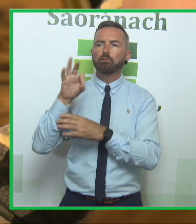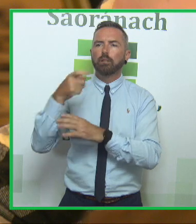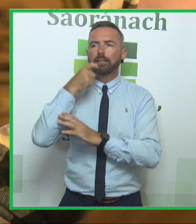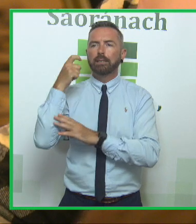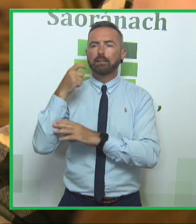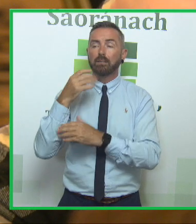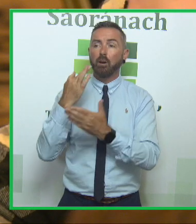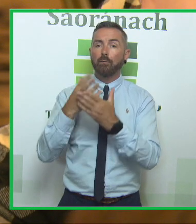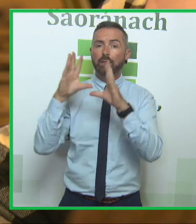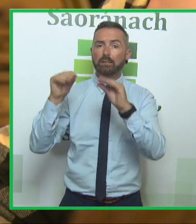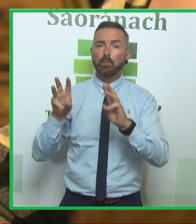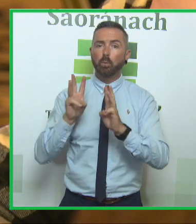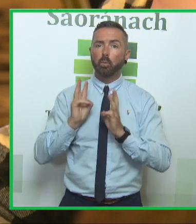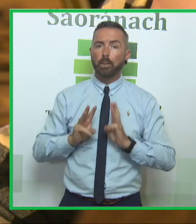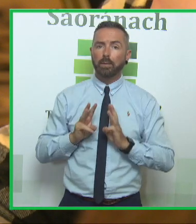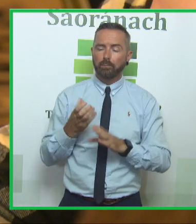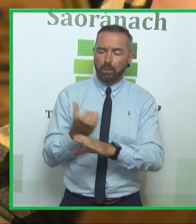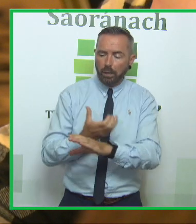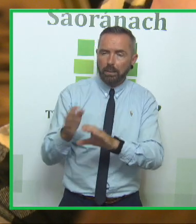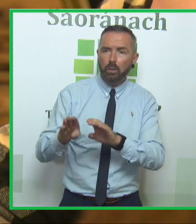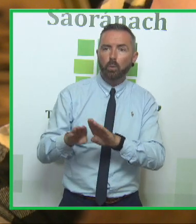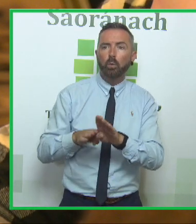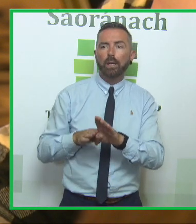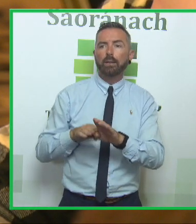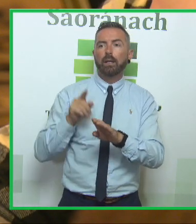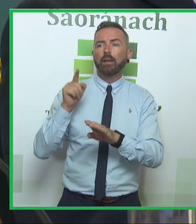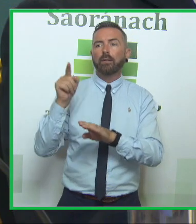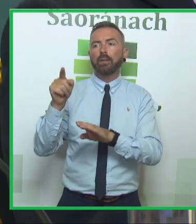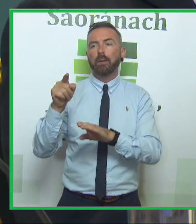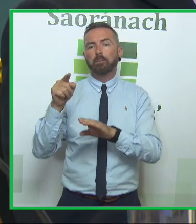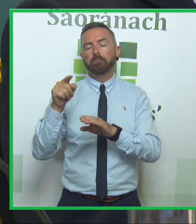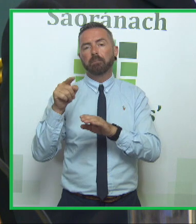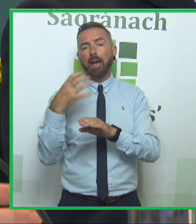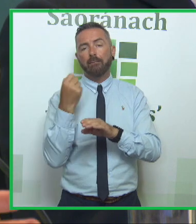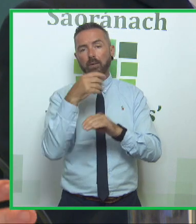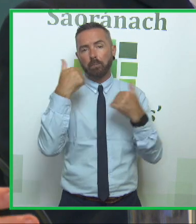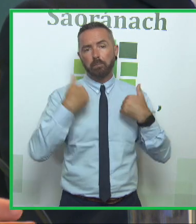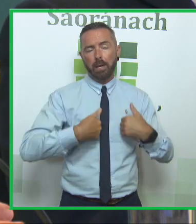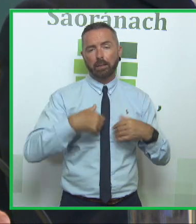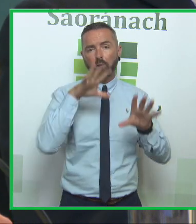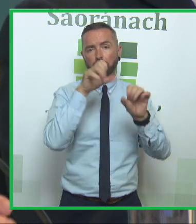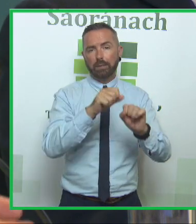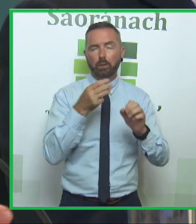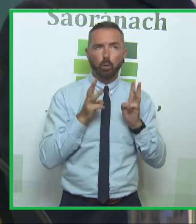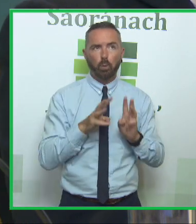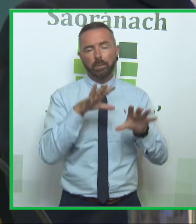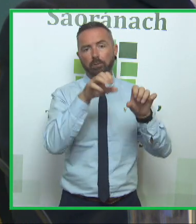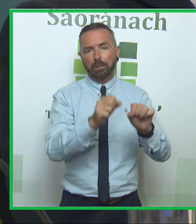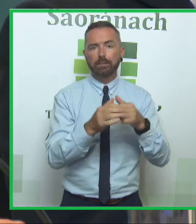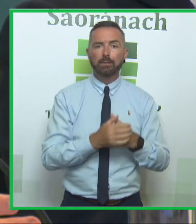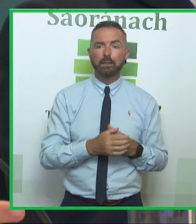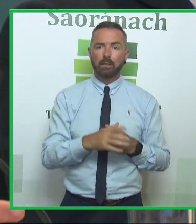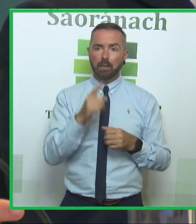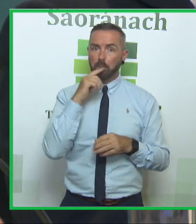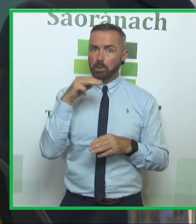stops women maybe following through with all of the procedures that they might go through with. So unfortunately, yes, the difficulty